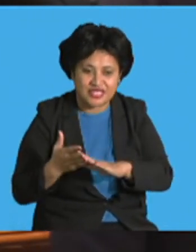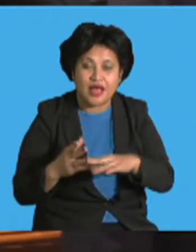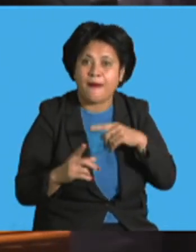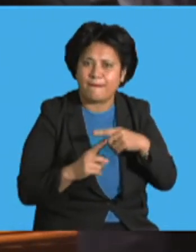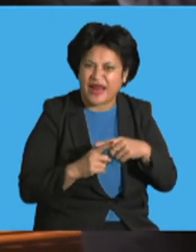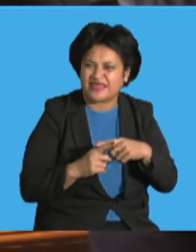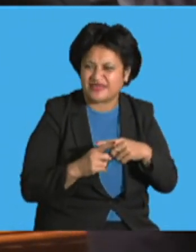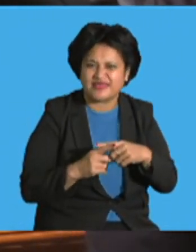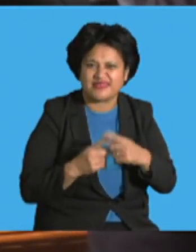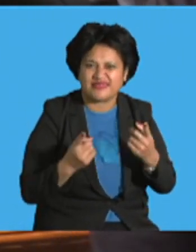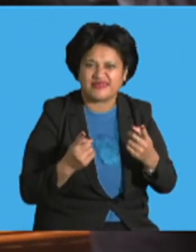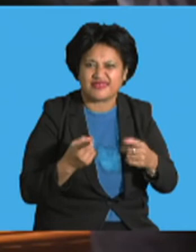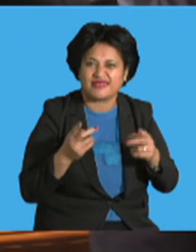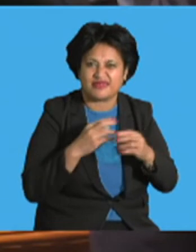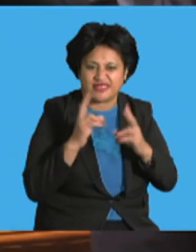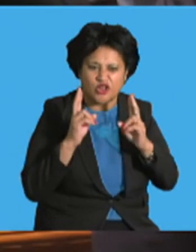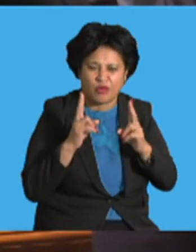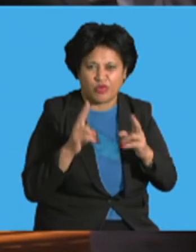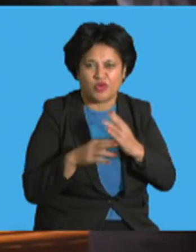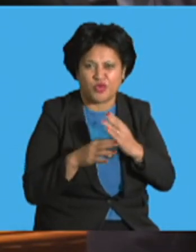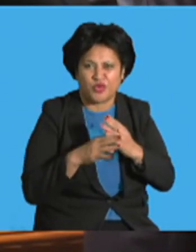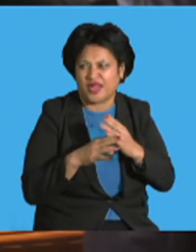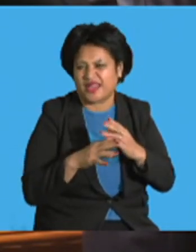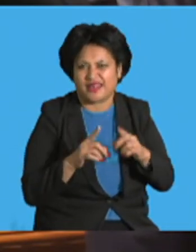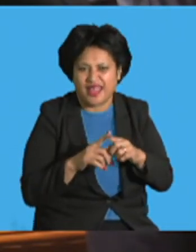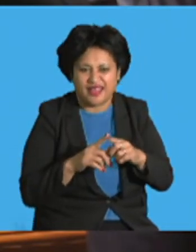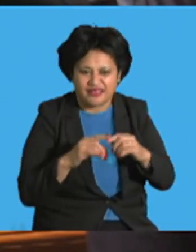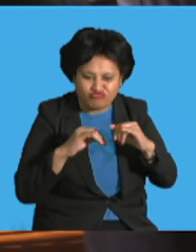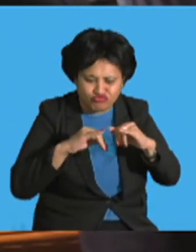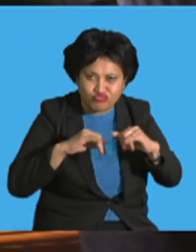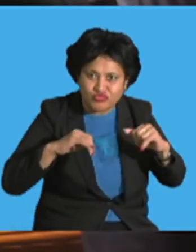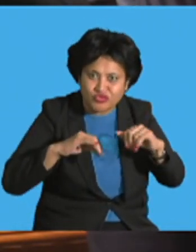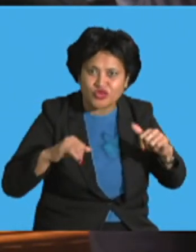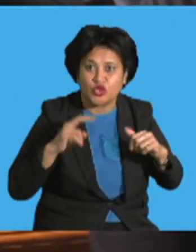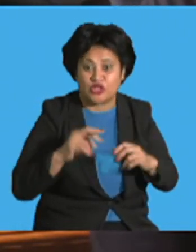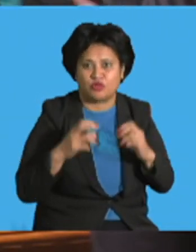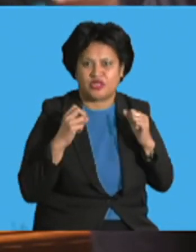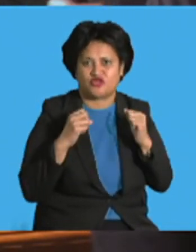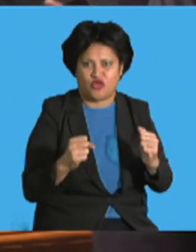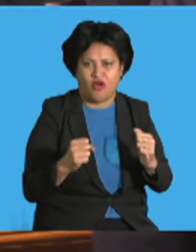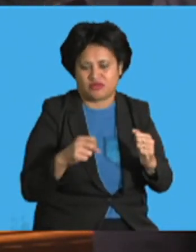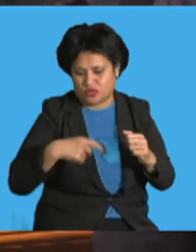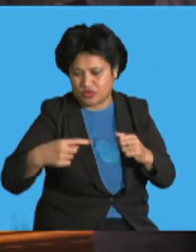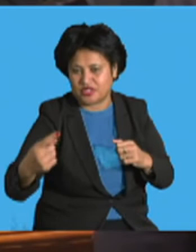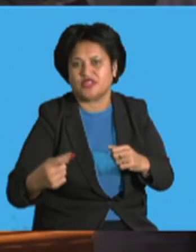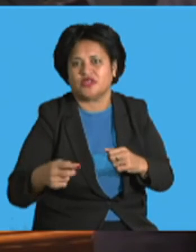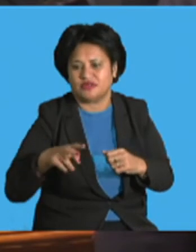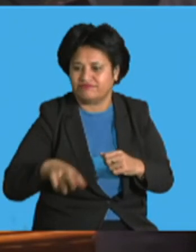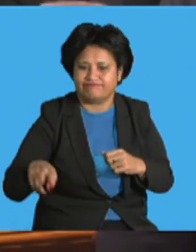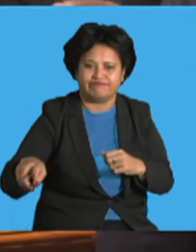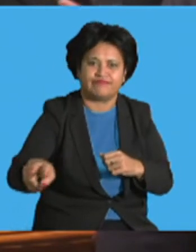investigative work, which needs to be more aggressive and robust as well, particularly on those